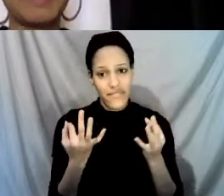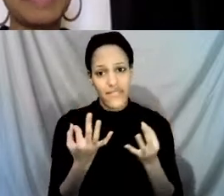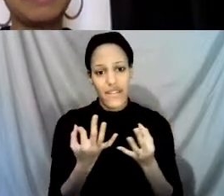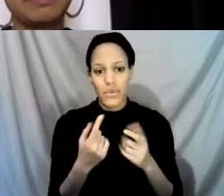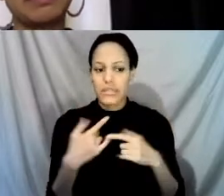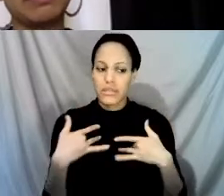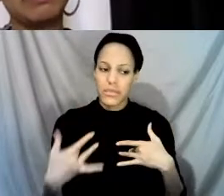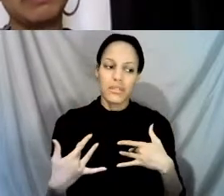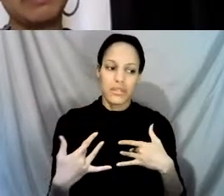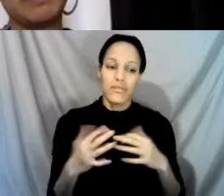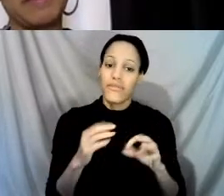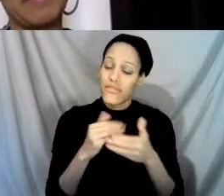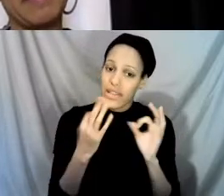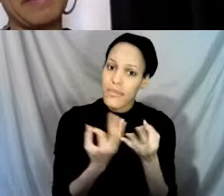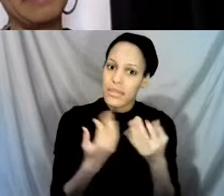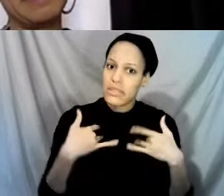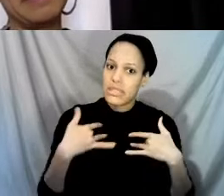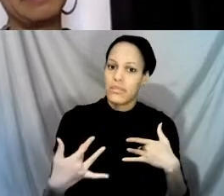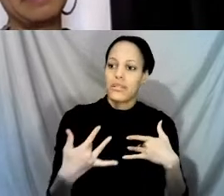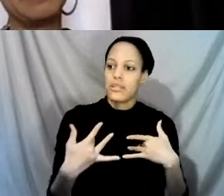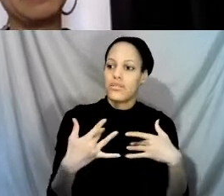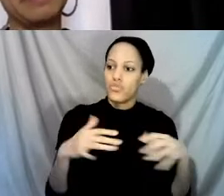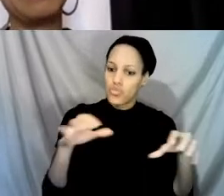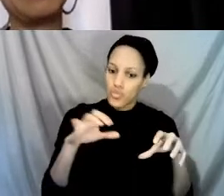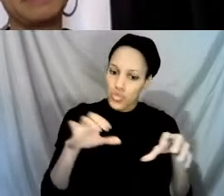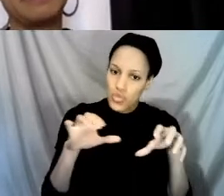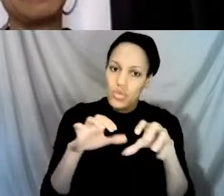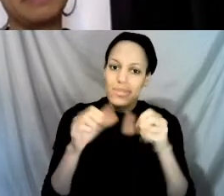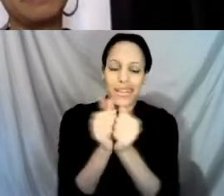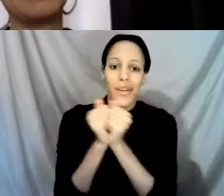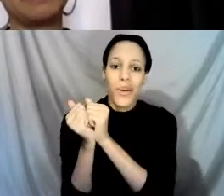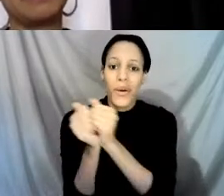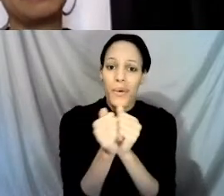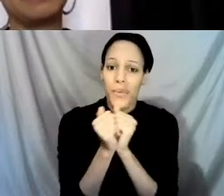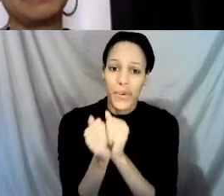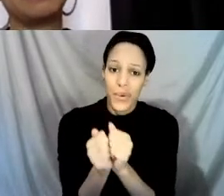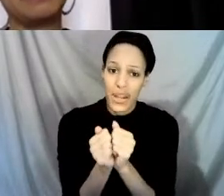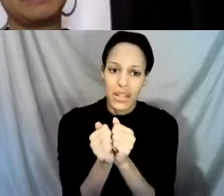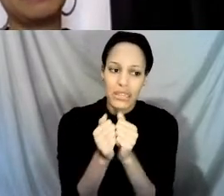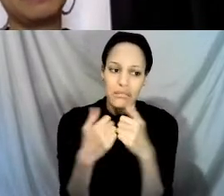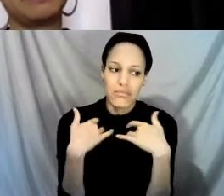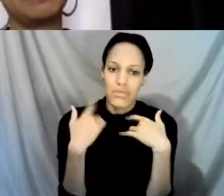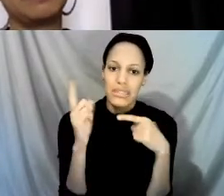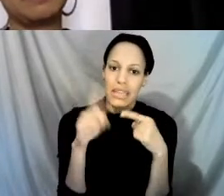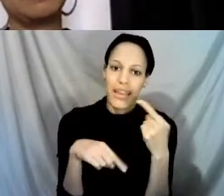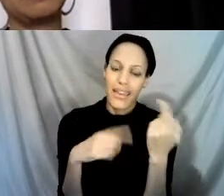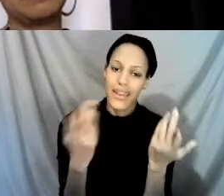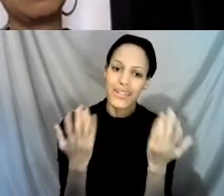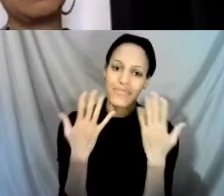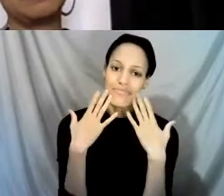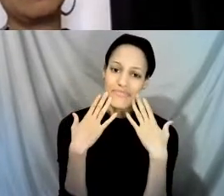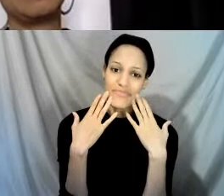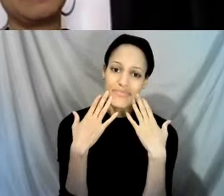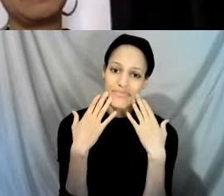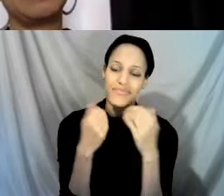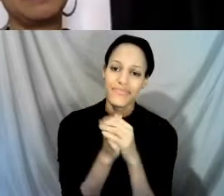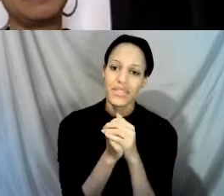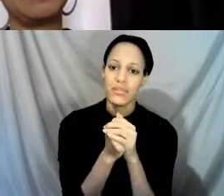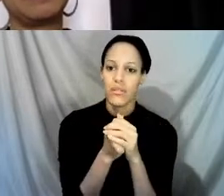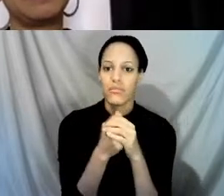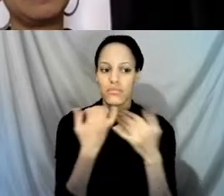of things that we do together, and we haven't been able to do that. And so this time with you